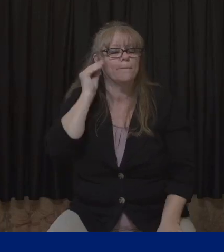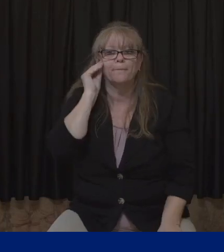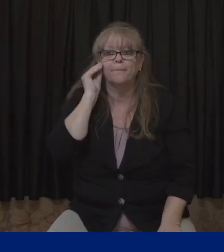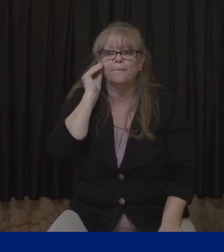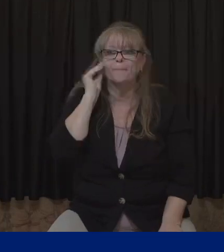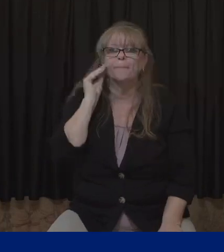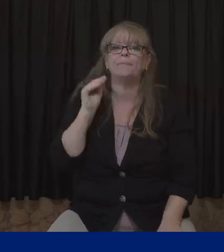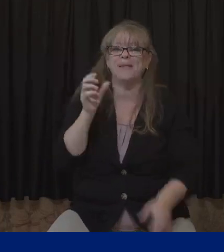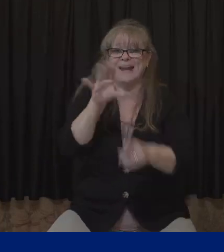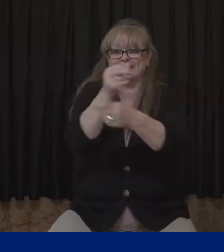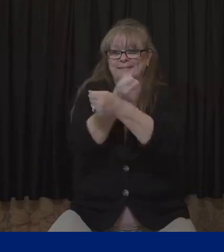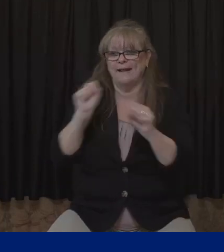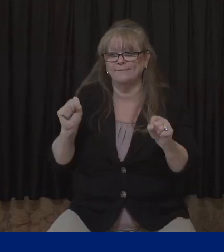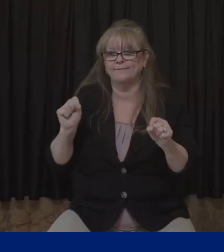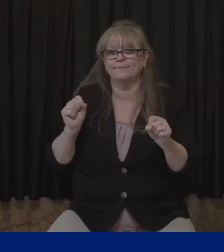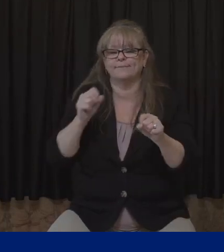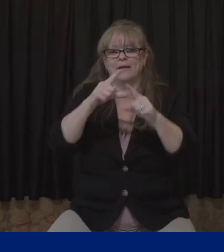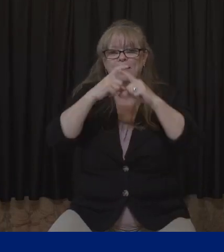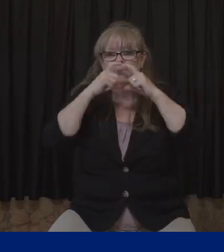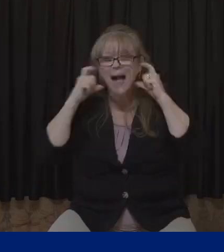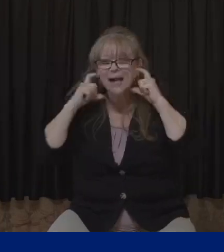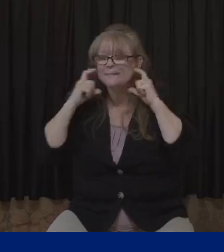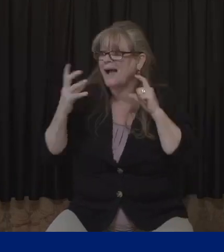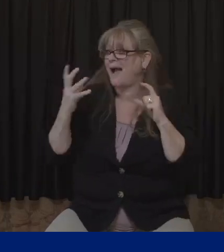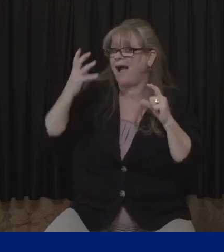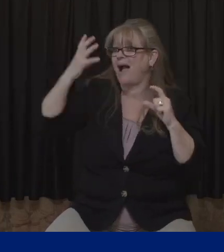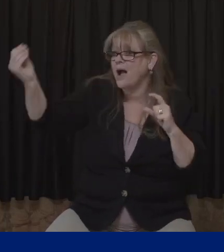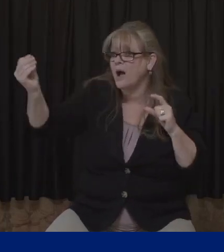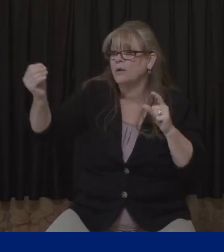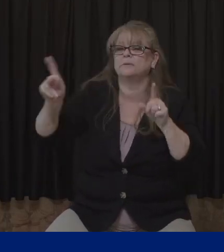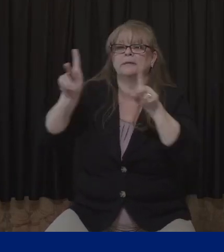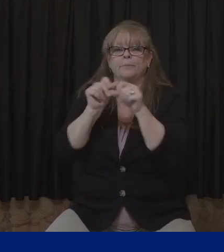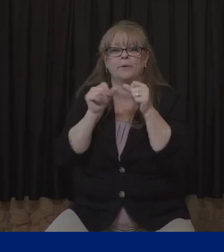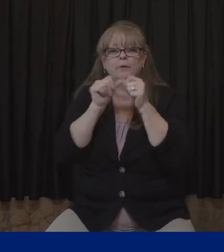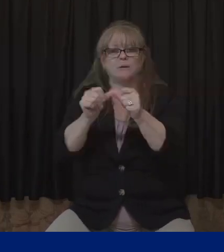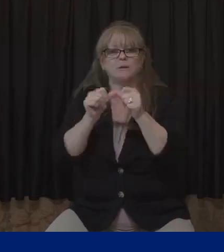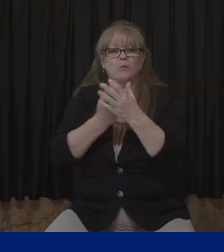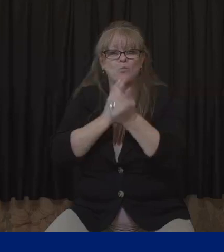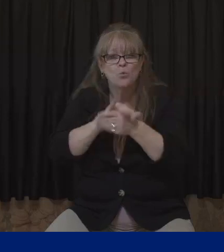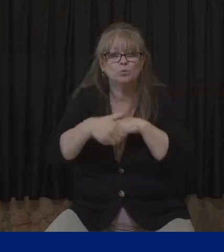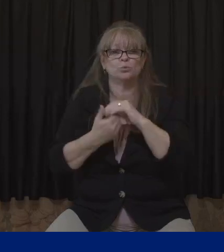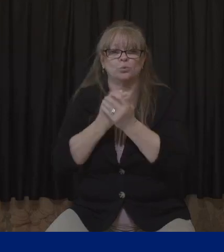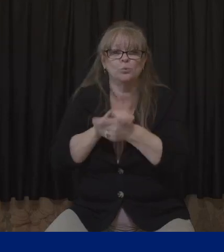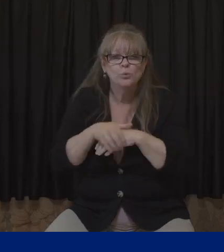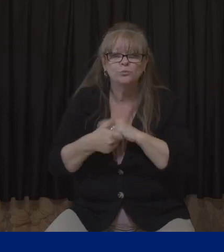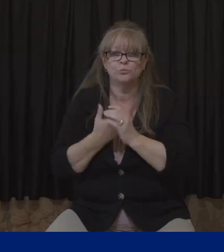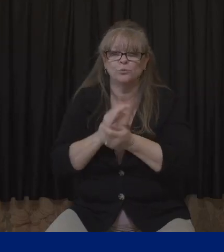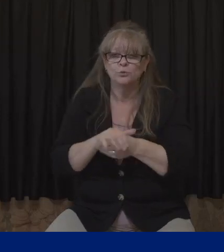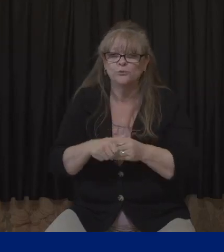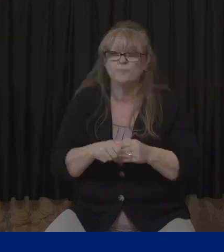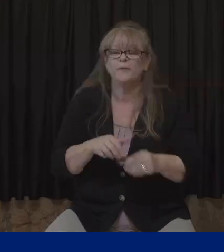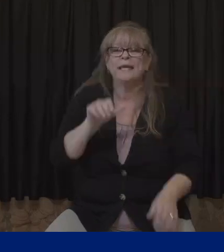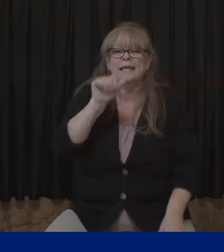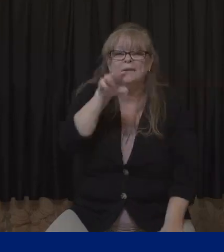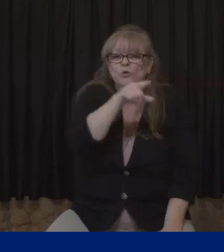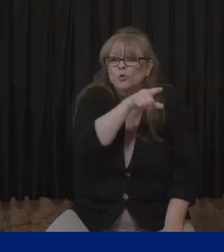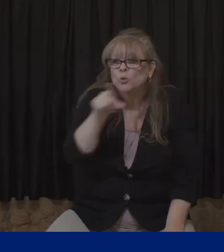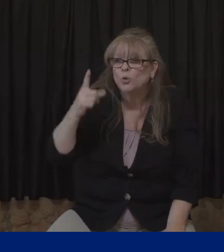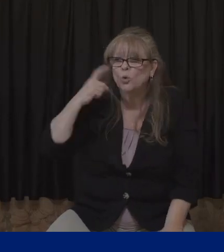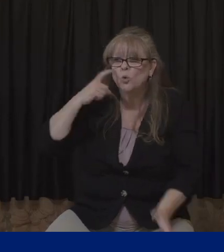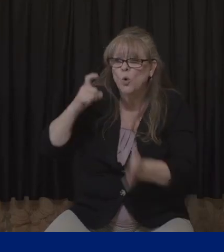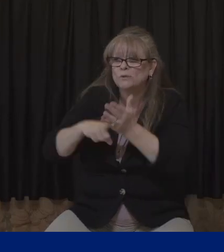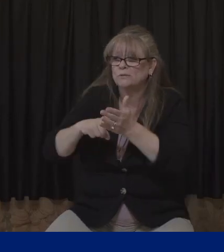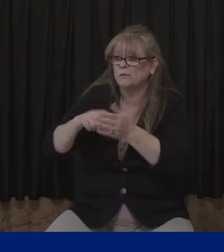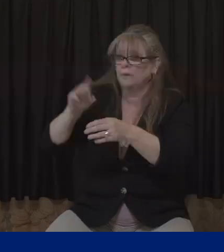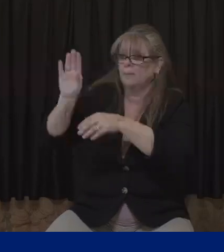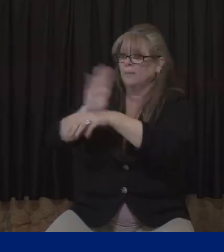washing our hands regularly. If you see establishments that are not taking the proper precautions and are disobeying the public health order and violating the laws